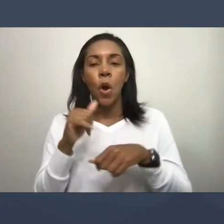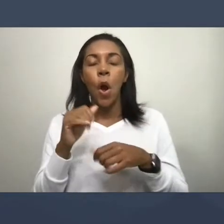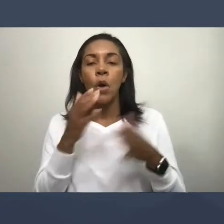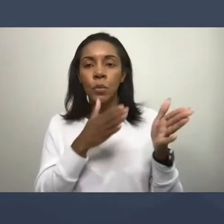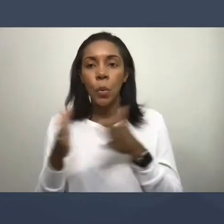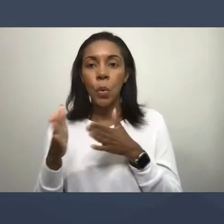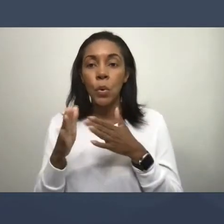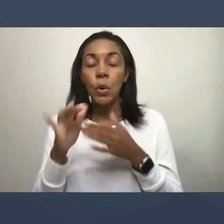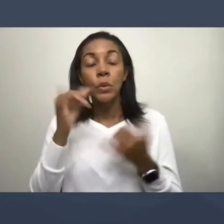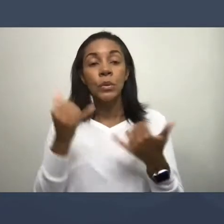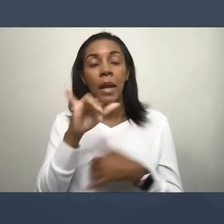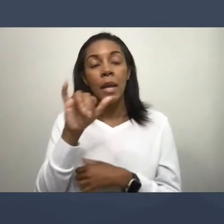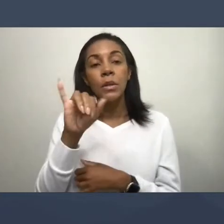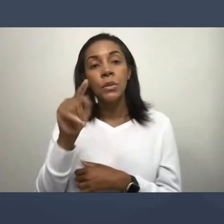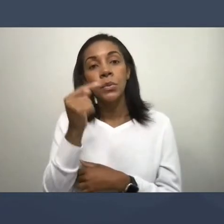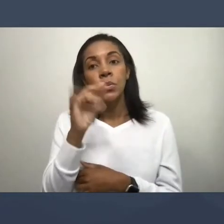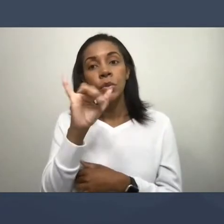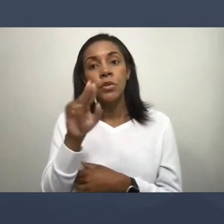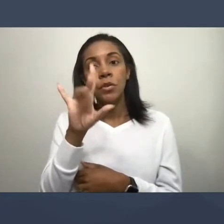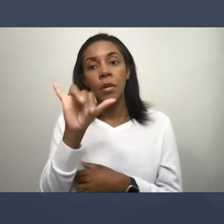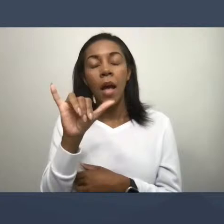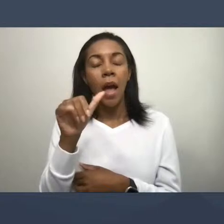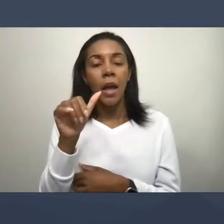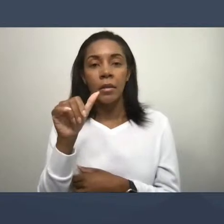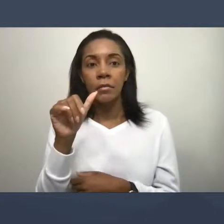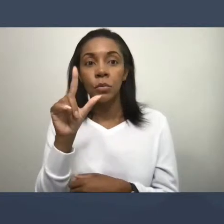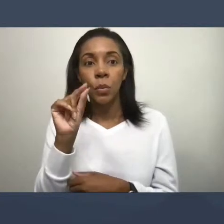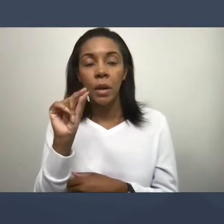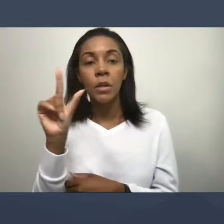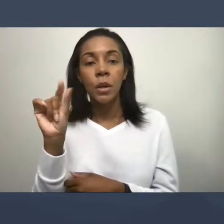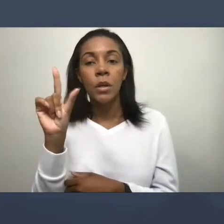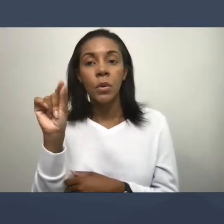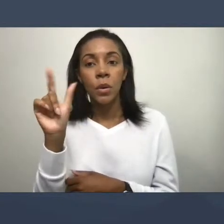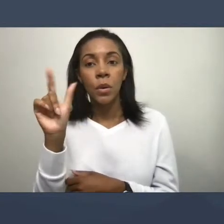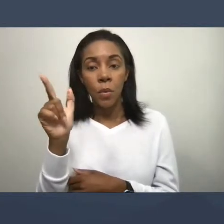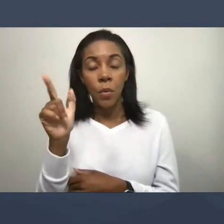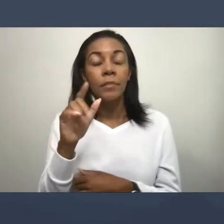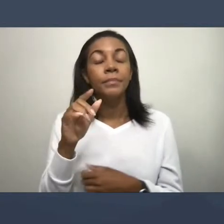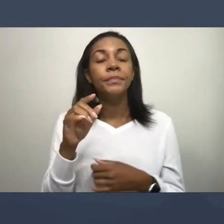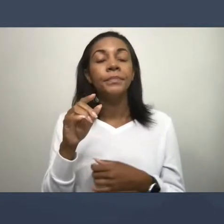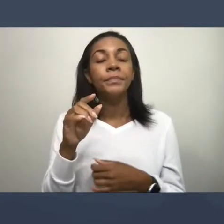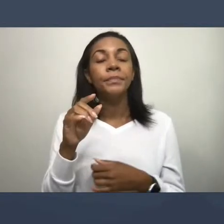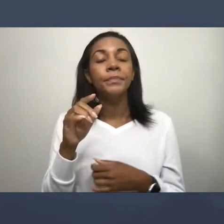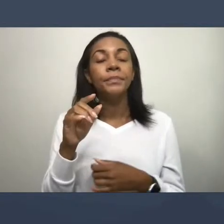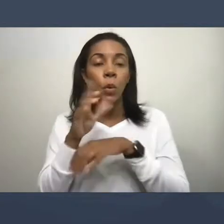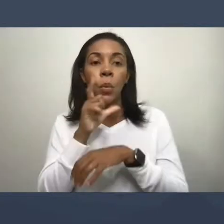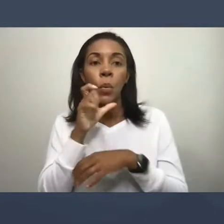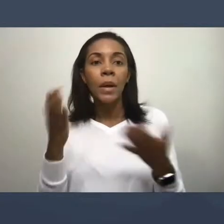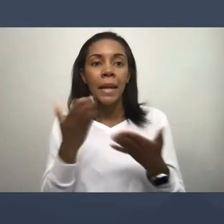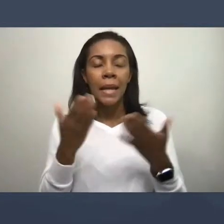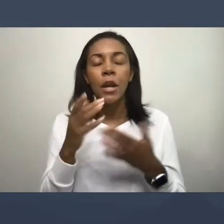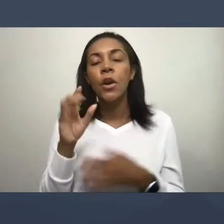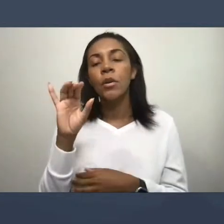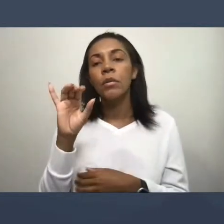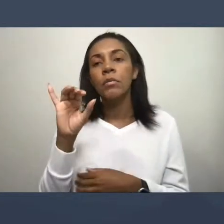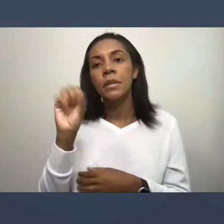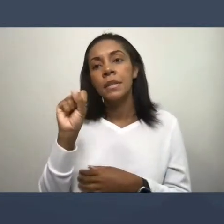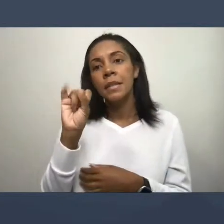July 20th, 2021. Ms. Hayes, will you please call roll? Councilman Smiley. Councilwoman